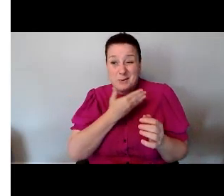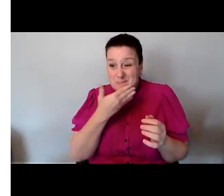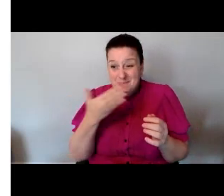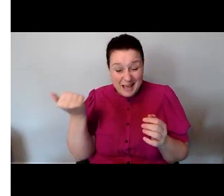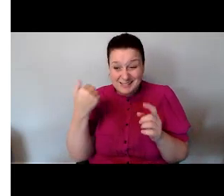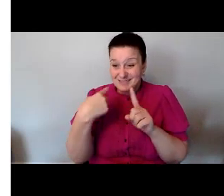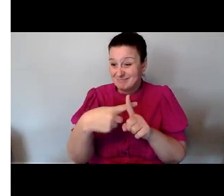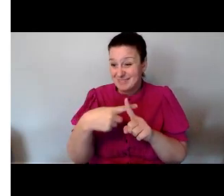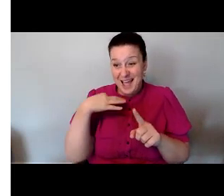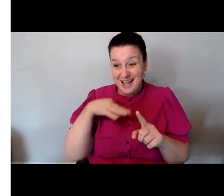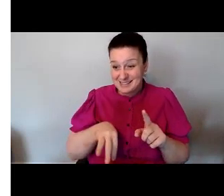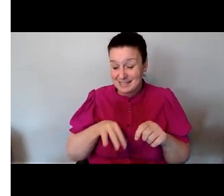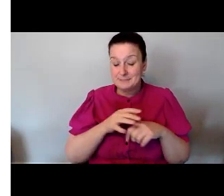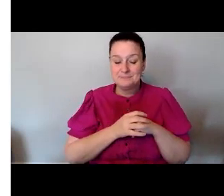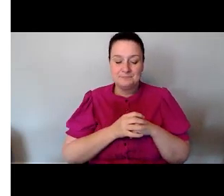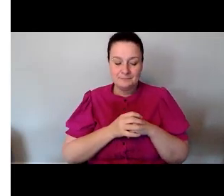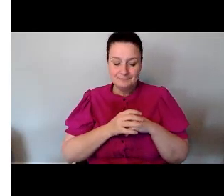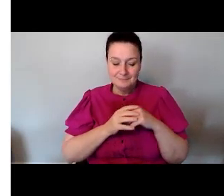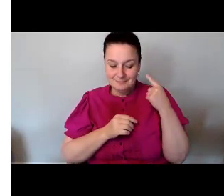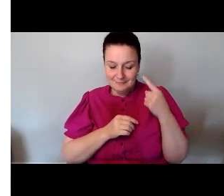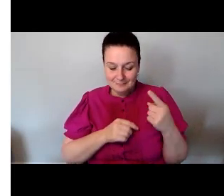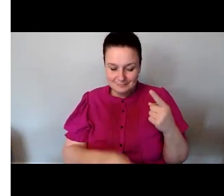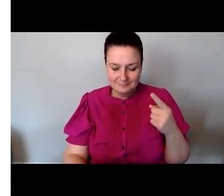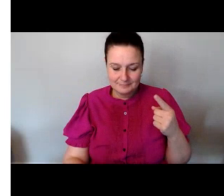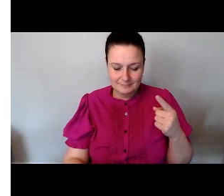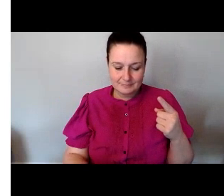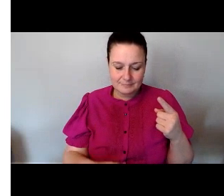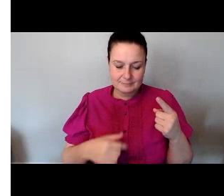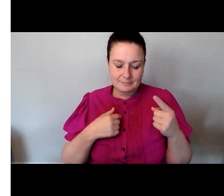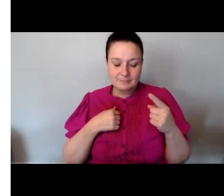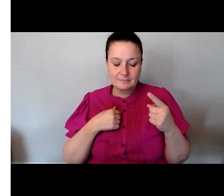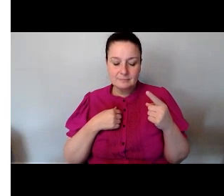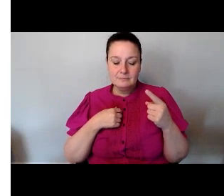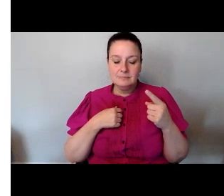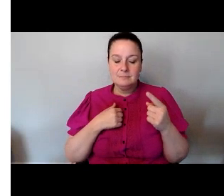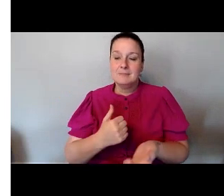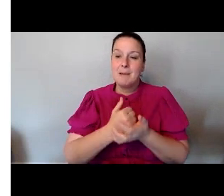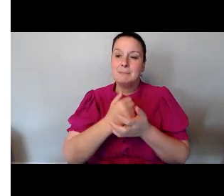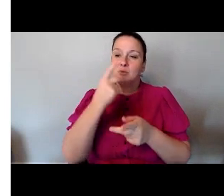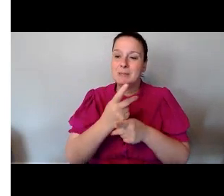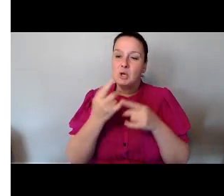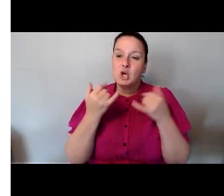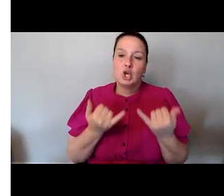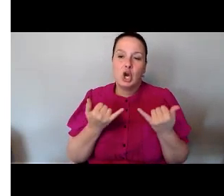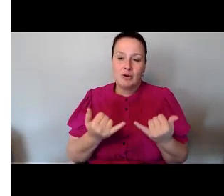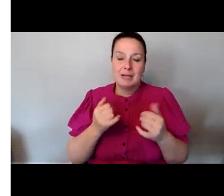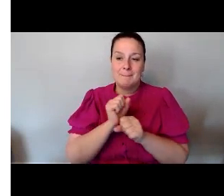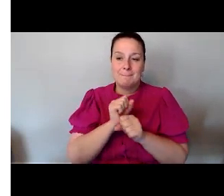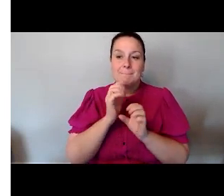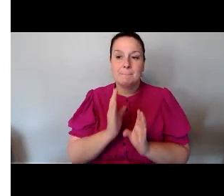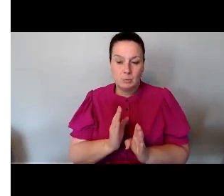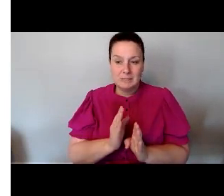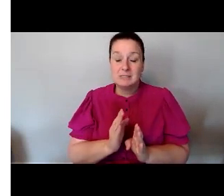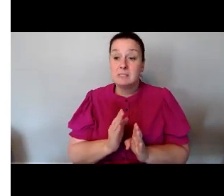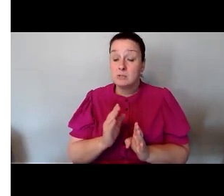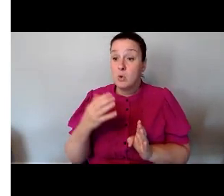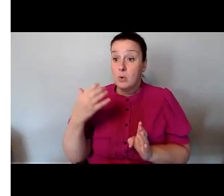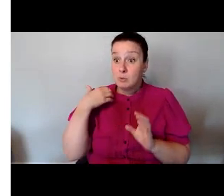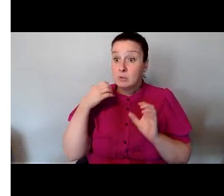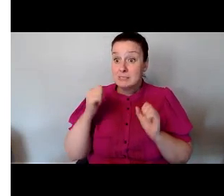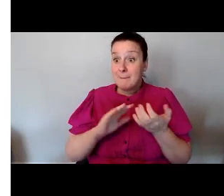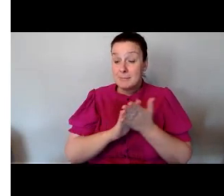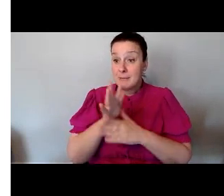So that's number one. And again, helping to retain current employees. employers can be a referral source